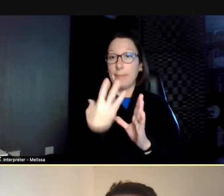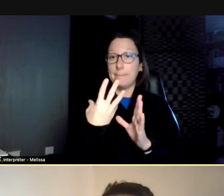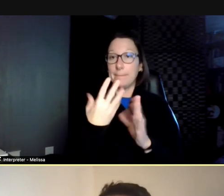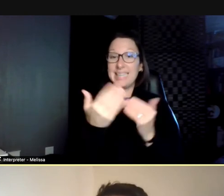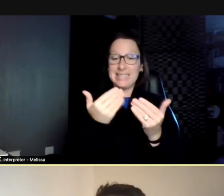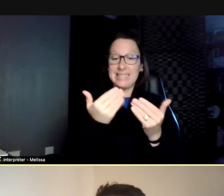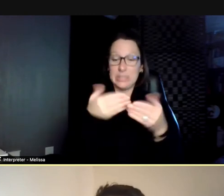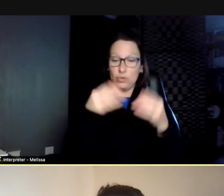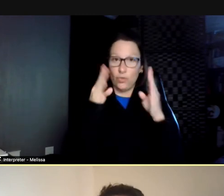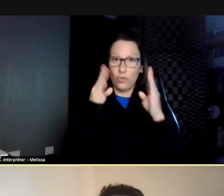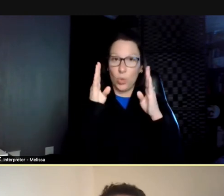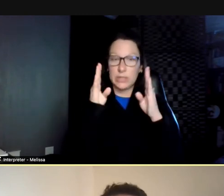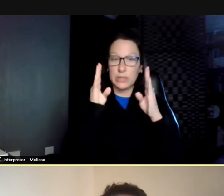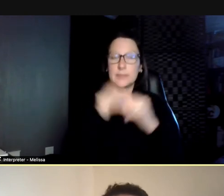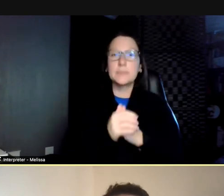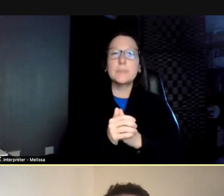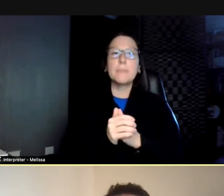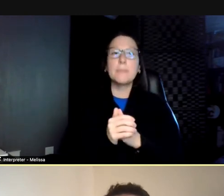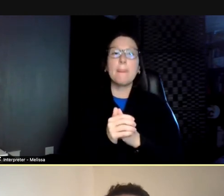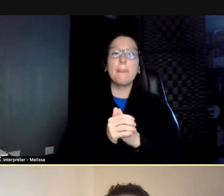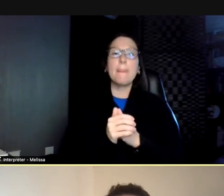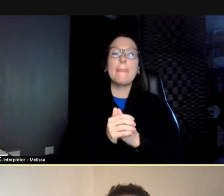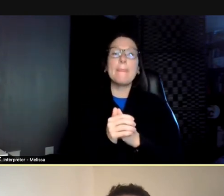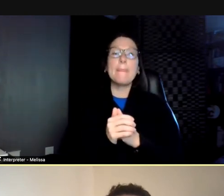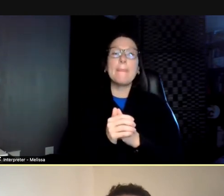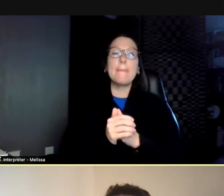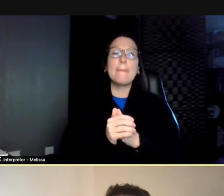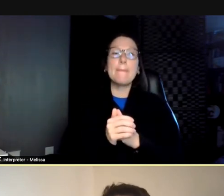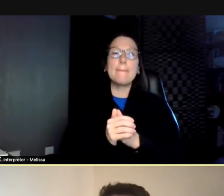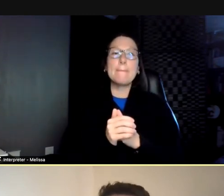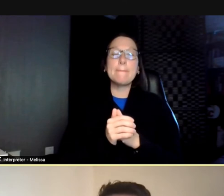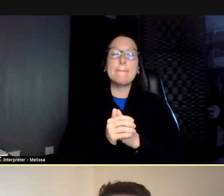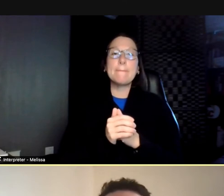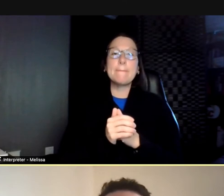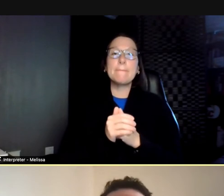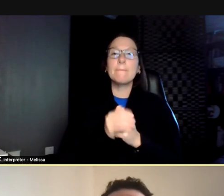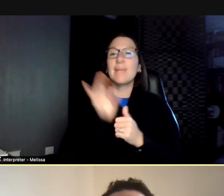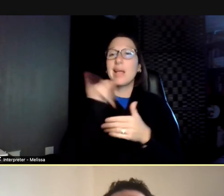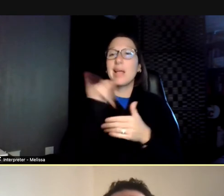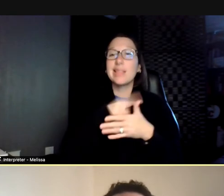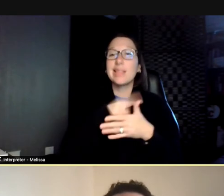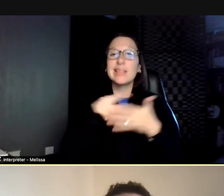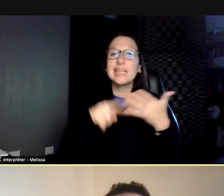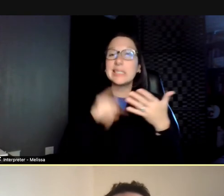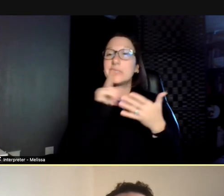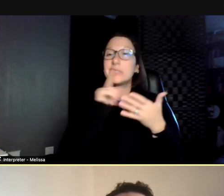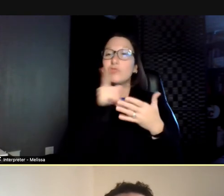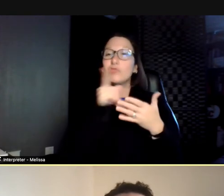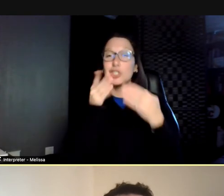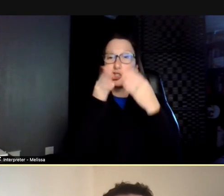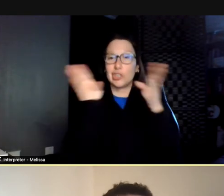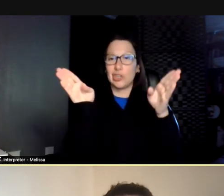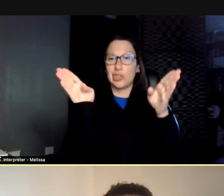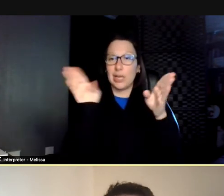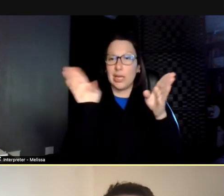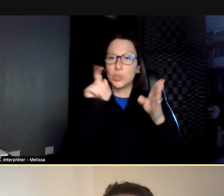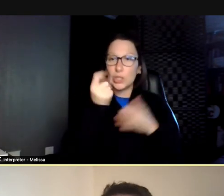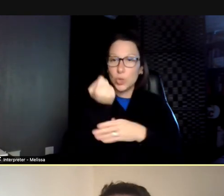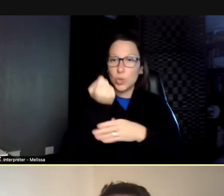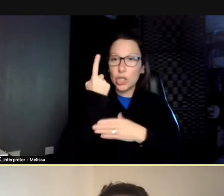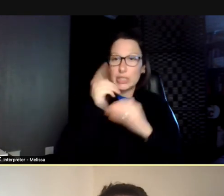materials. Okay. And these are generalizations, right? We need to understand how the